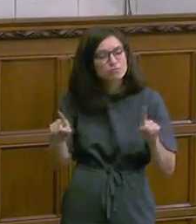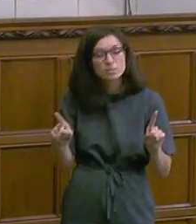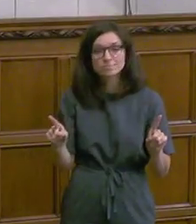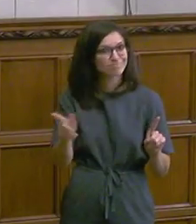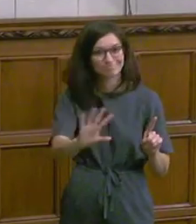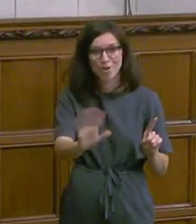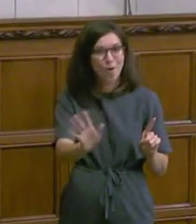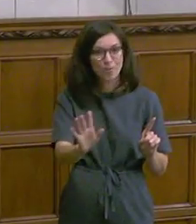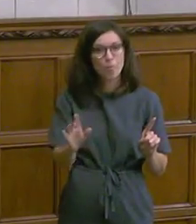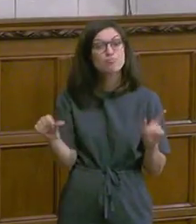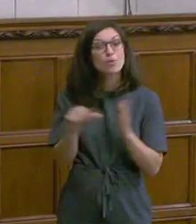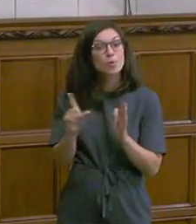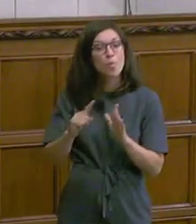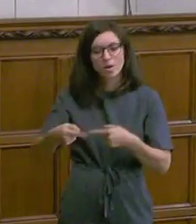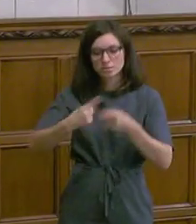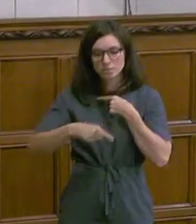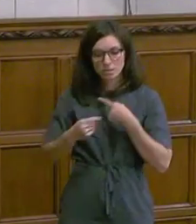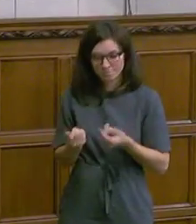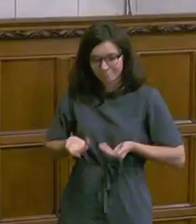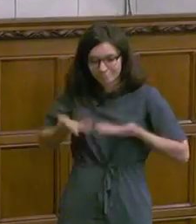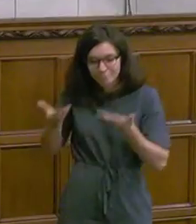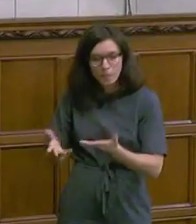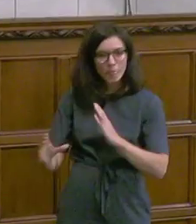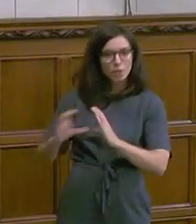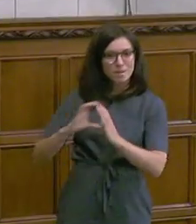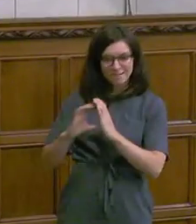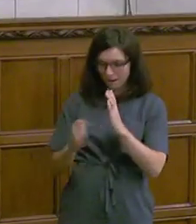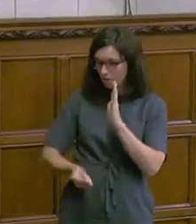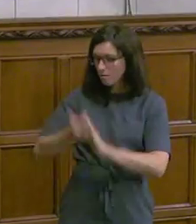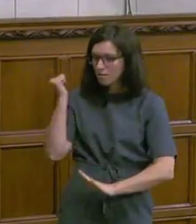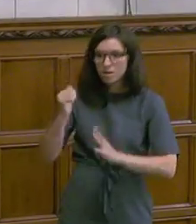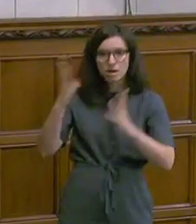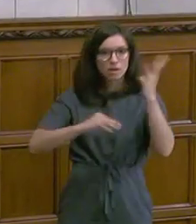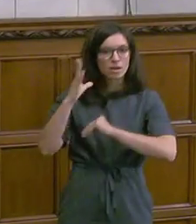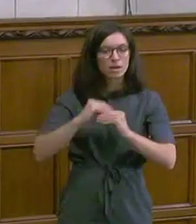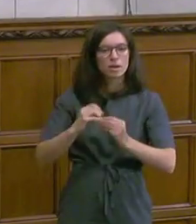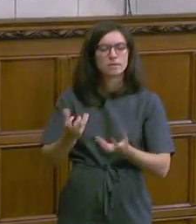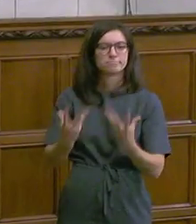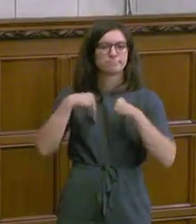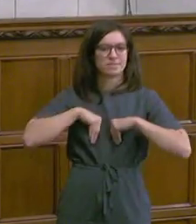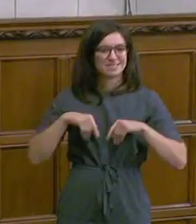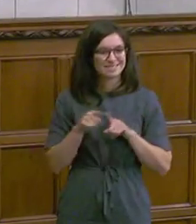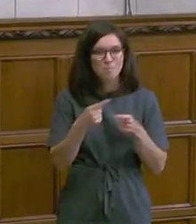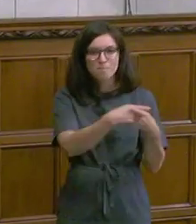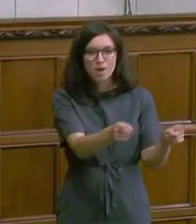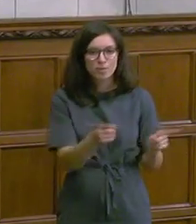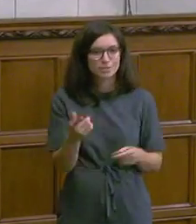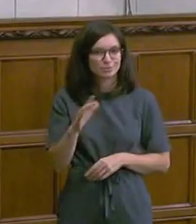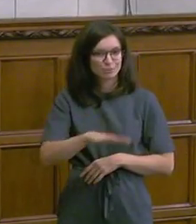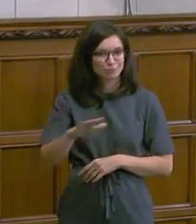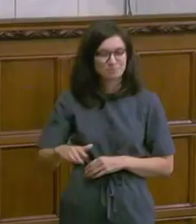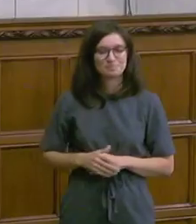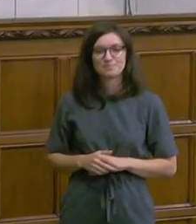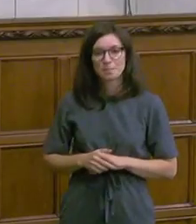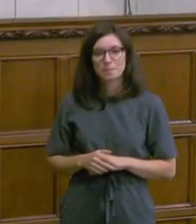and the tools to communicate and understand as other children do. And where do they sit in the system of special needs? Well, most